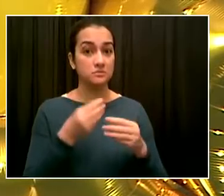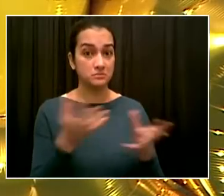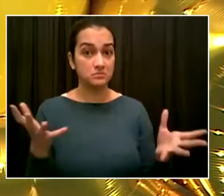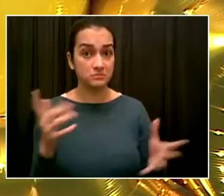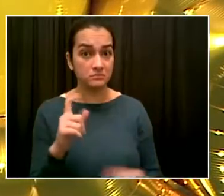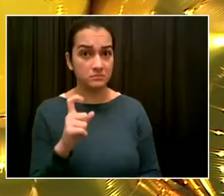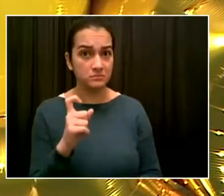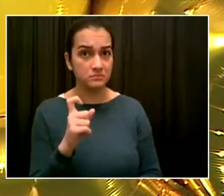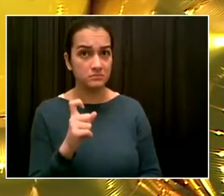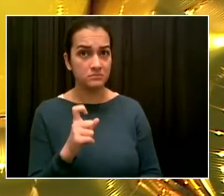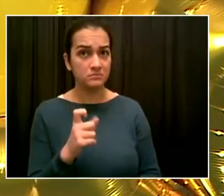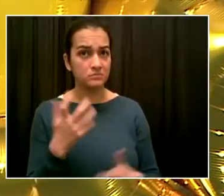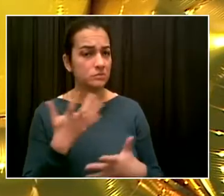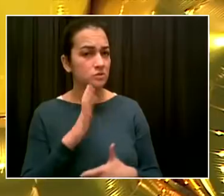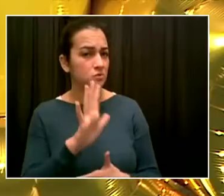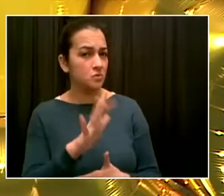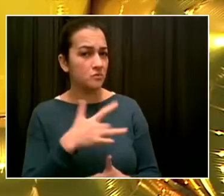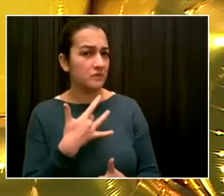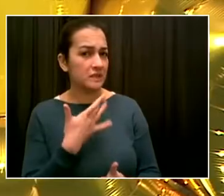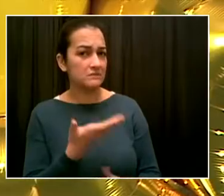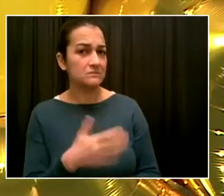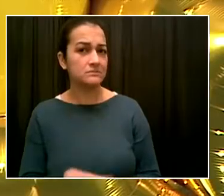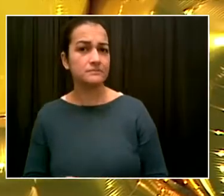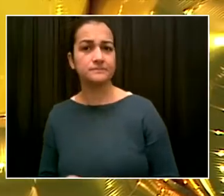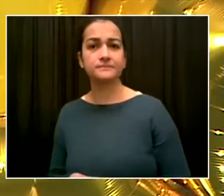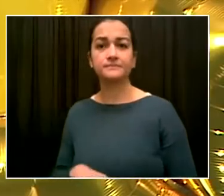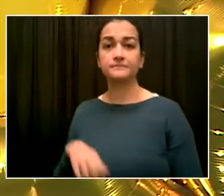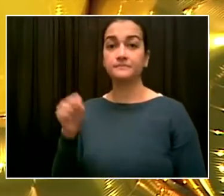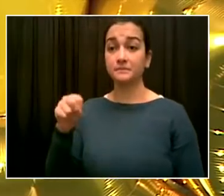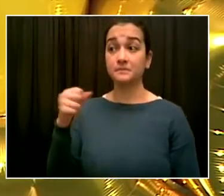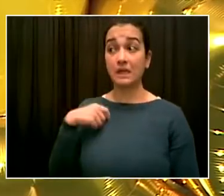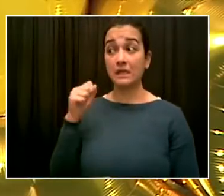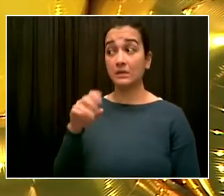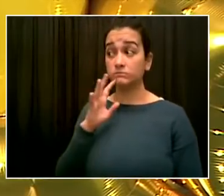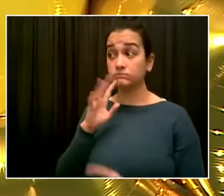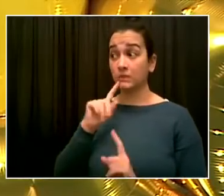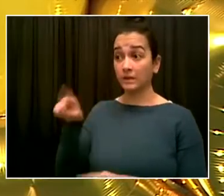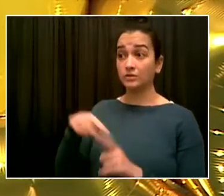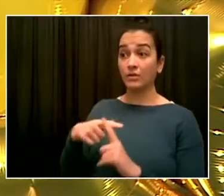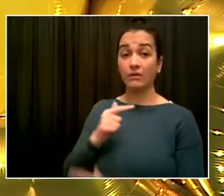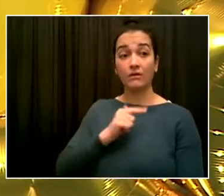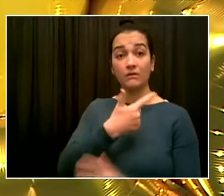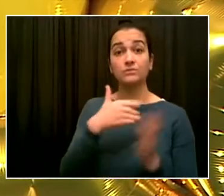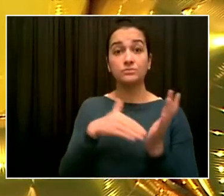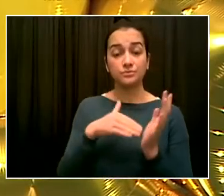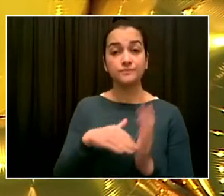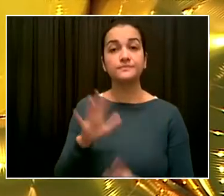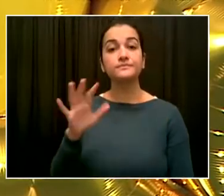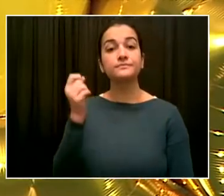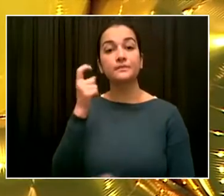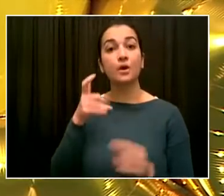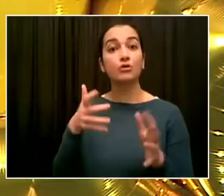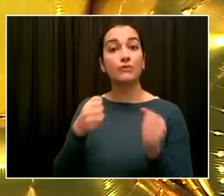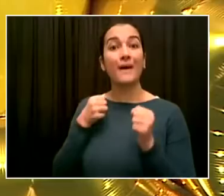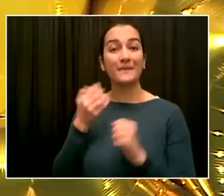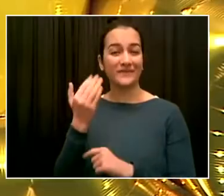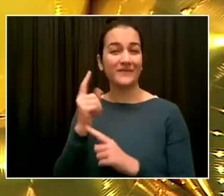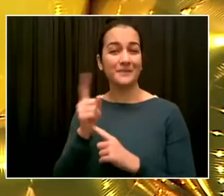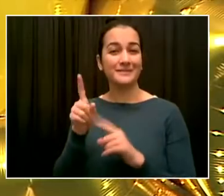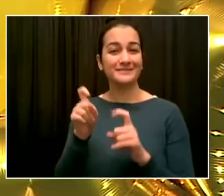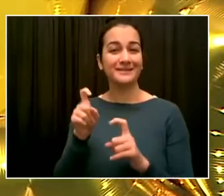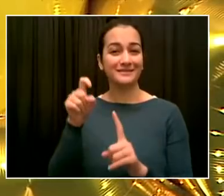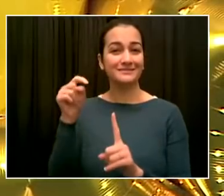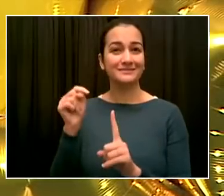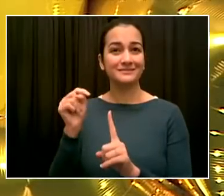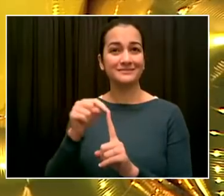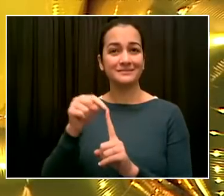equation. And, I think Dr. Choksi has been such a great protagonist of the notion of use what's available to you